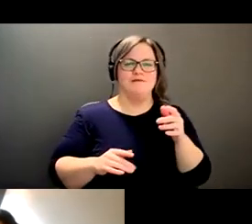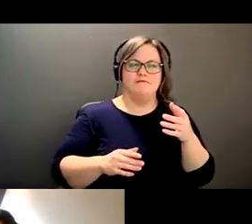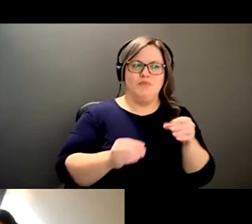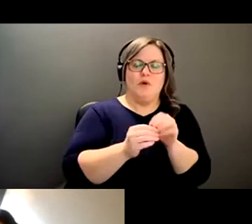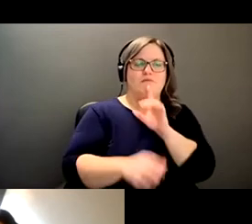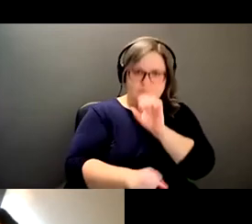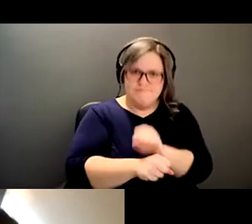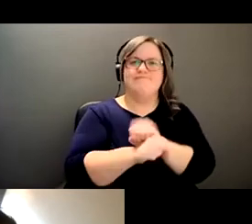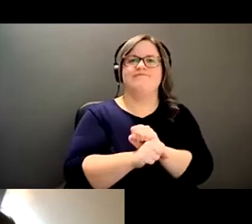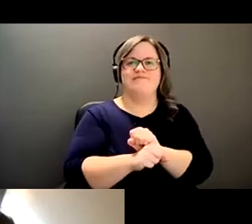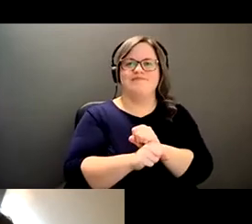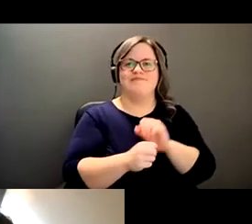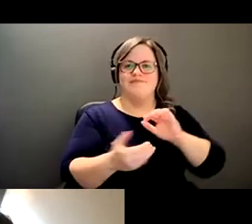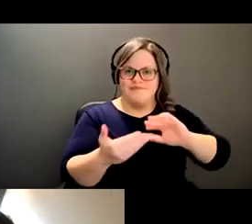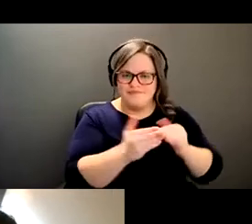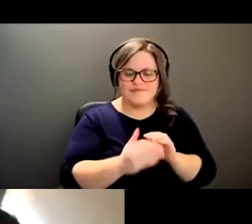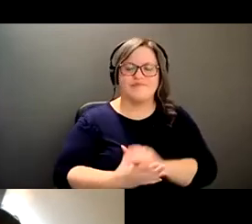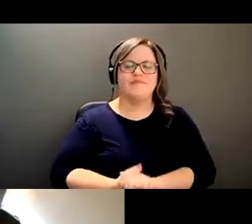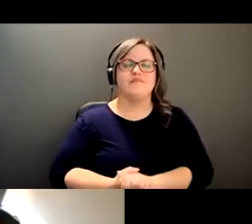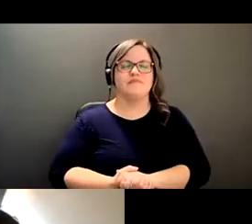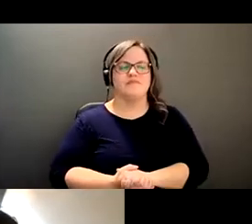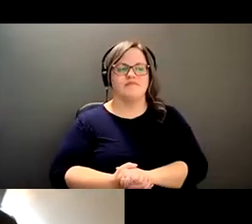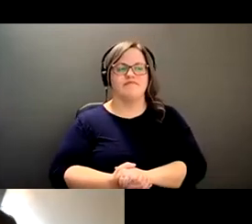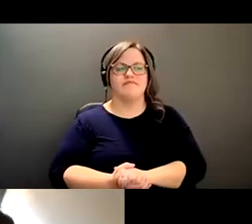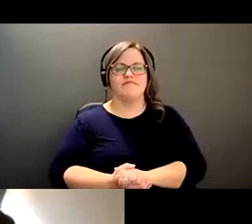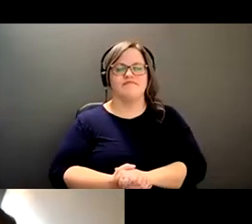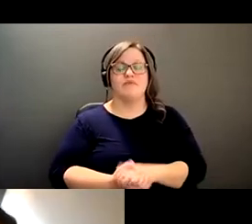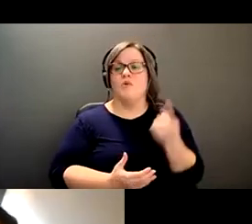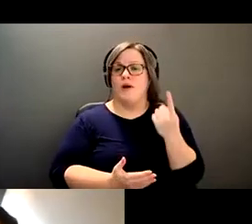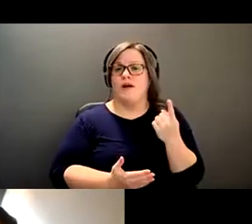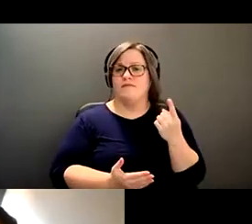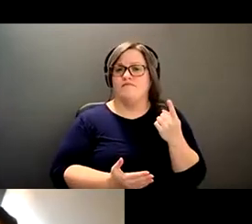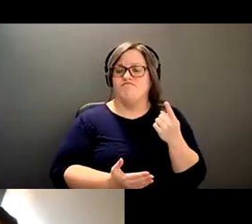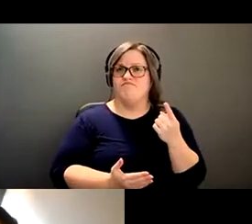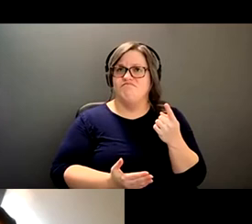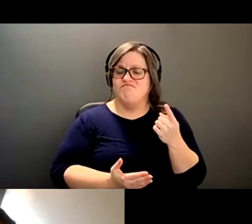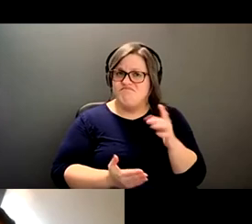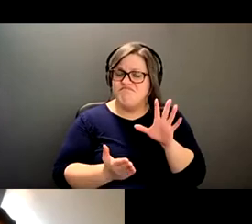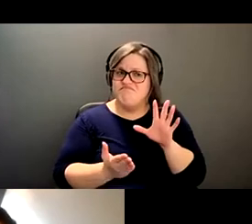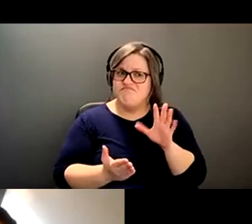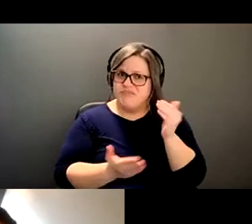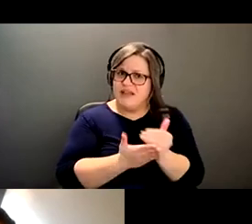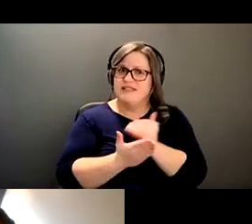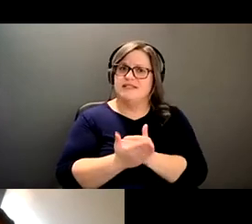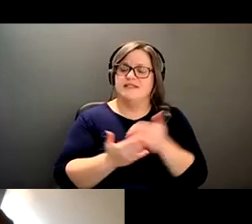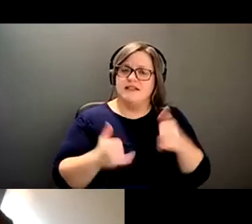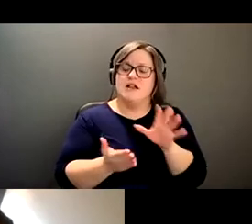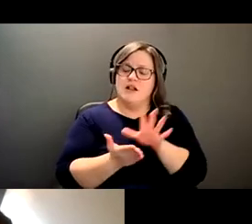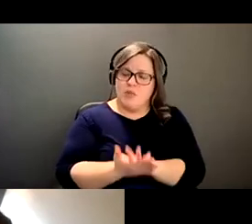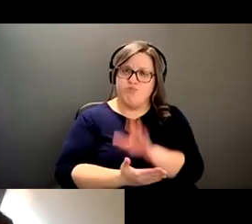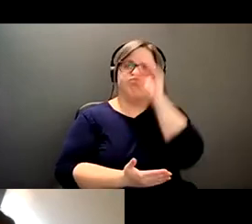But the first and longest lesson that I'm still learning, and I'm glad to be able to have